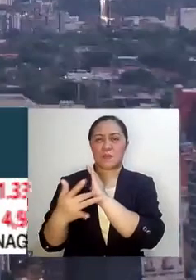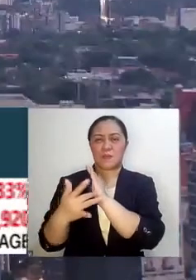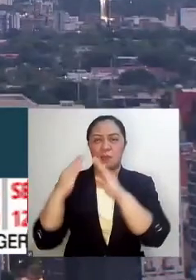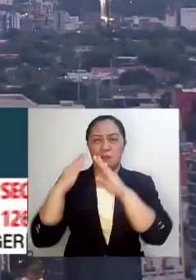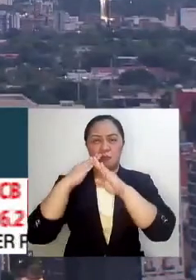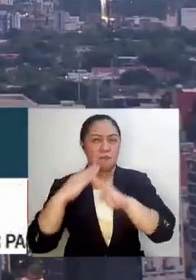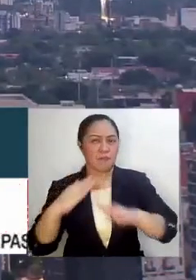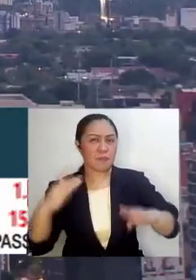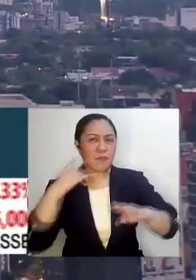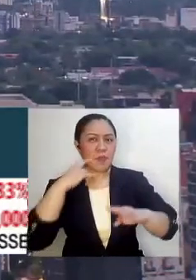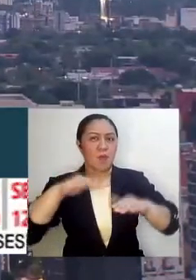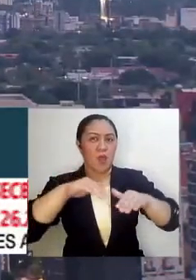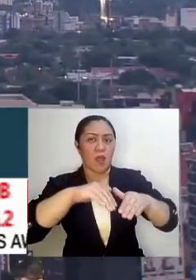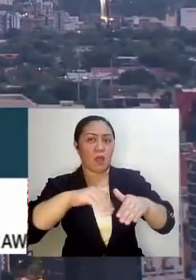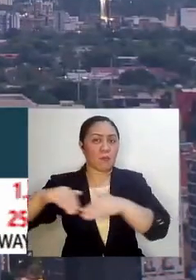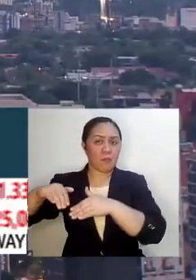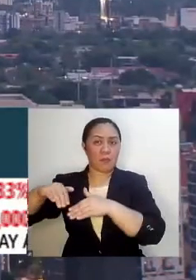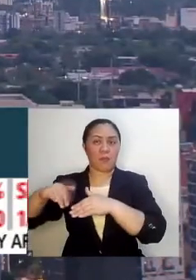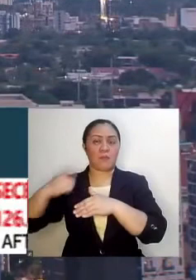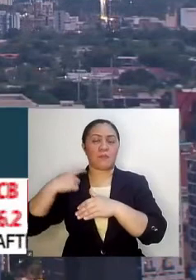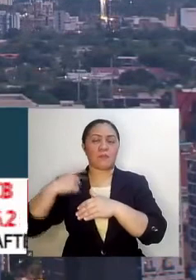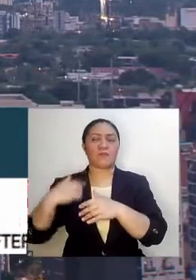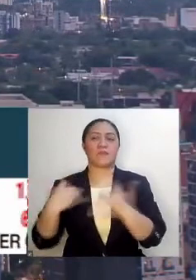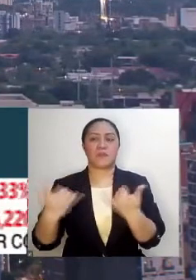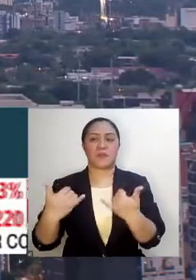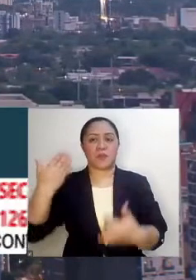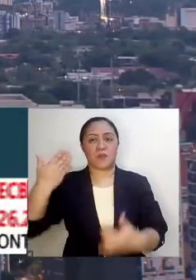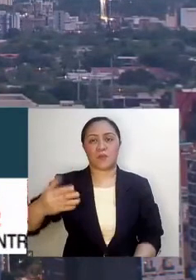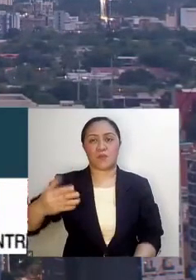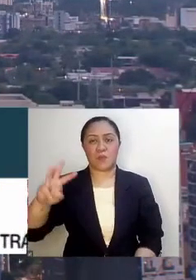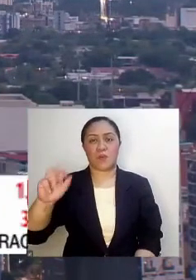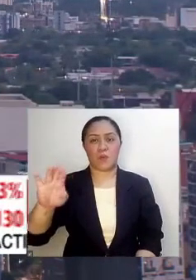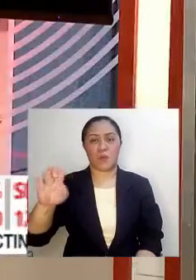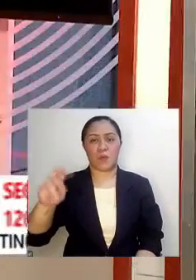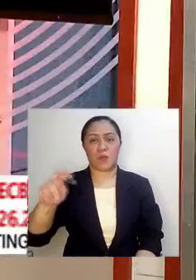behind. Warren De Guzman, ABS-CBN News.